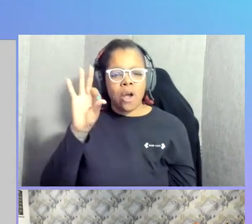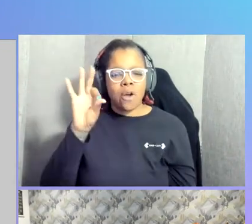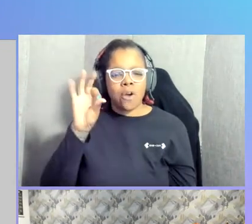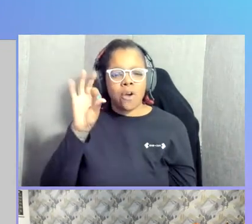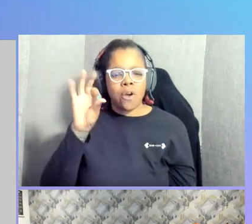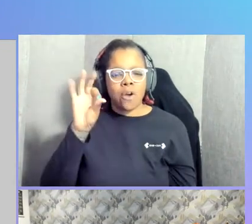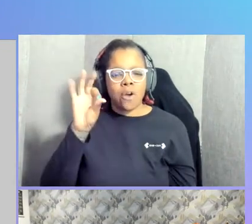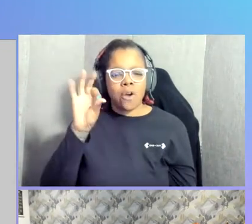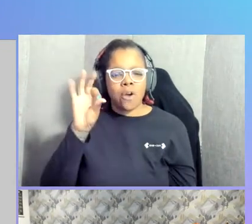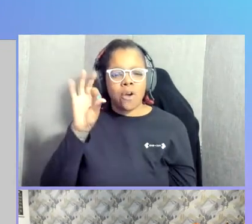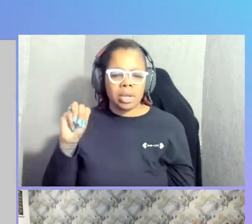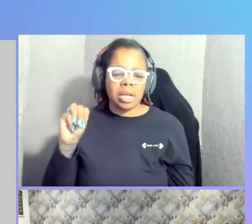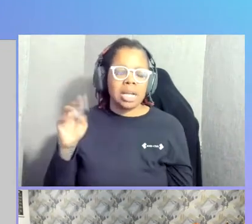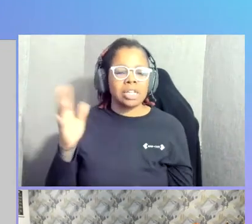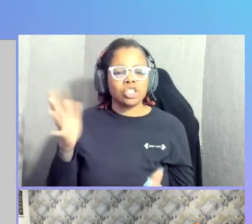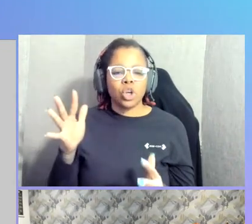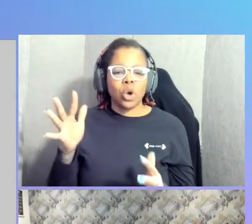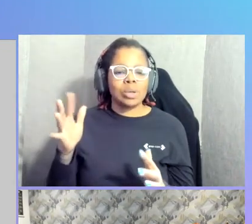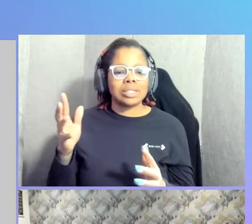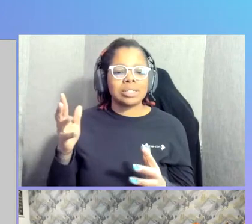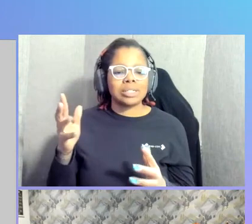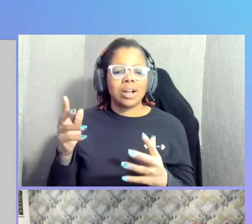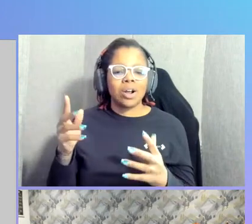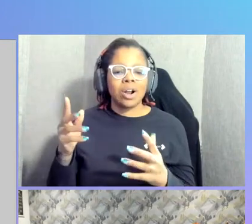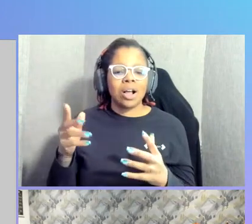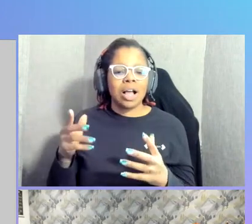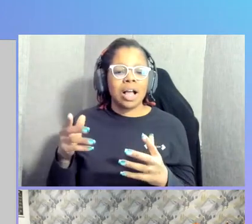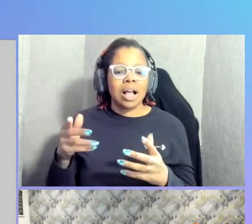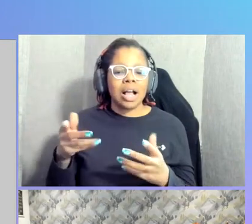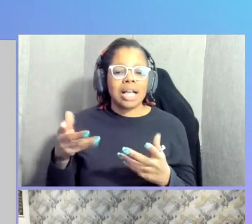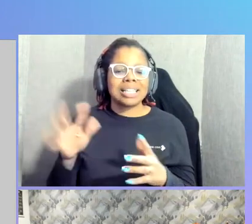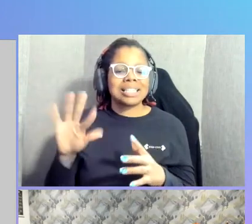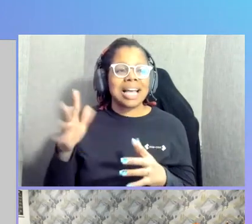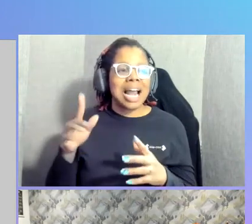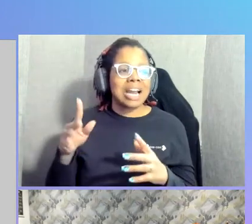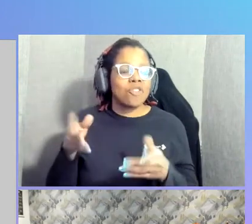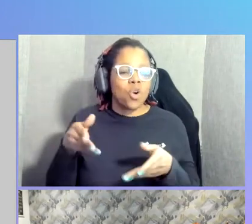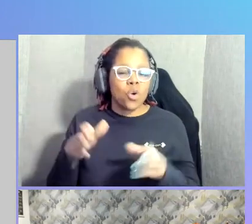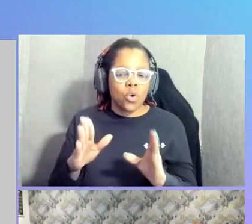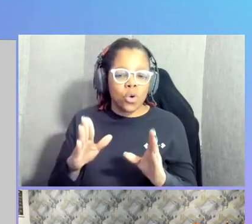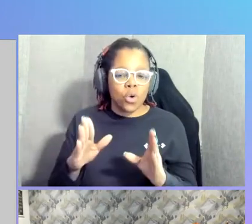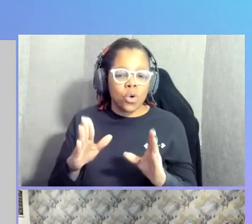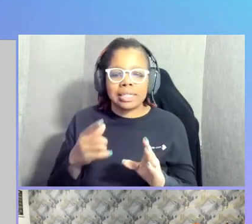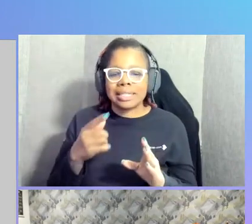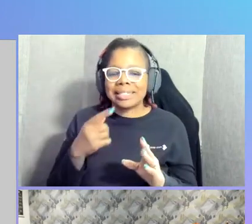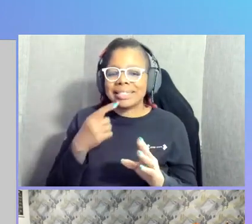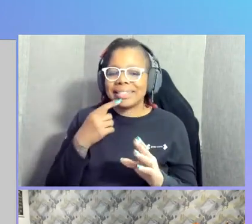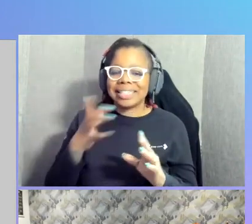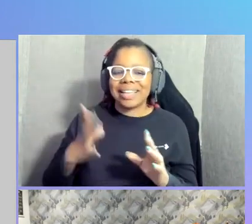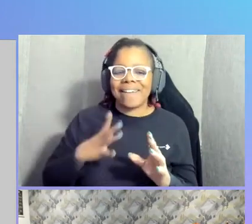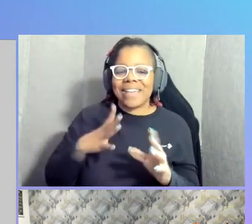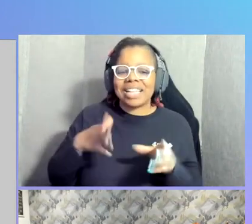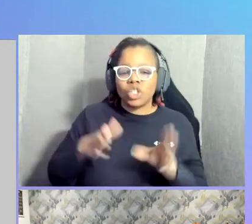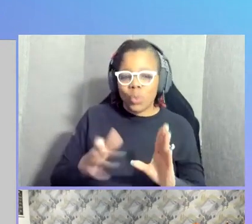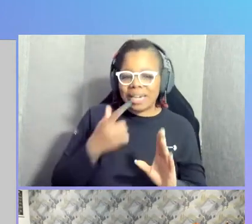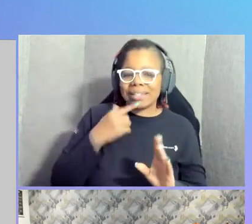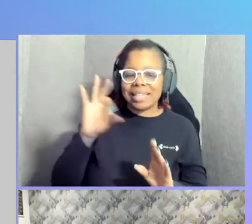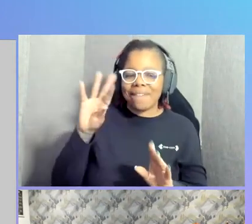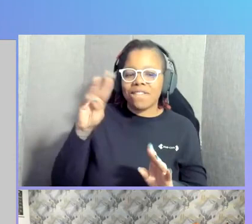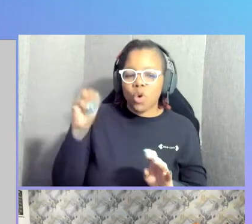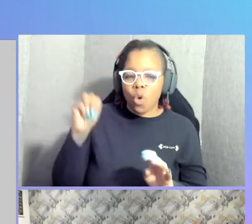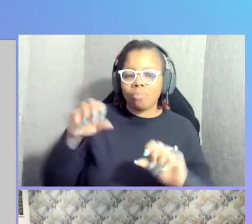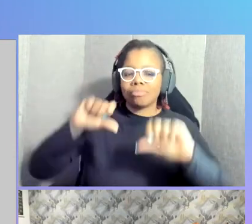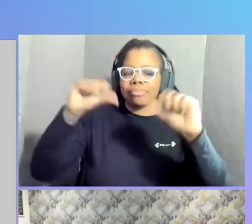it's a figurative way to say form. And form means shape,